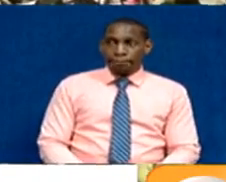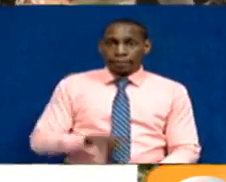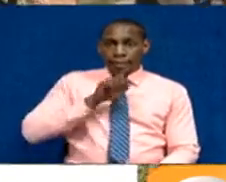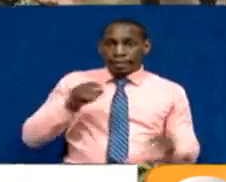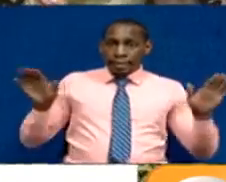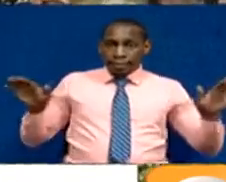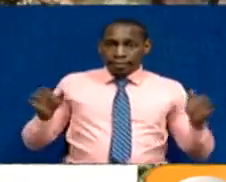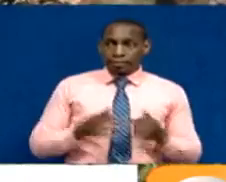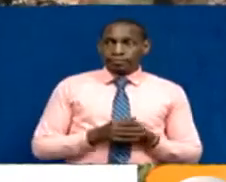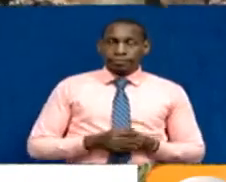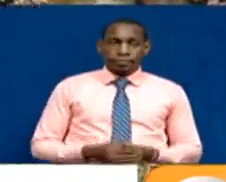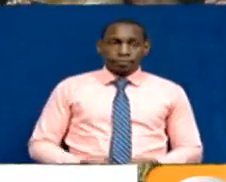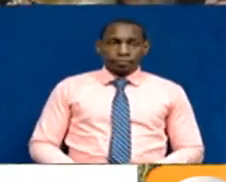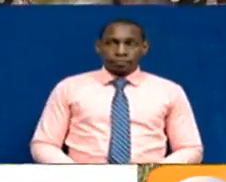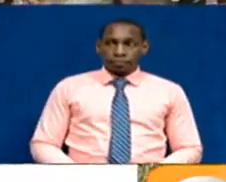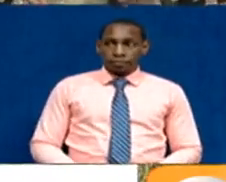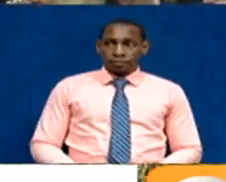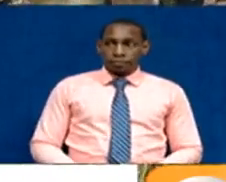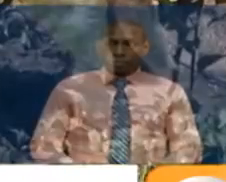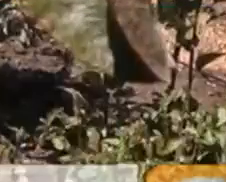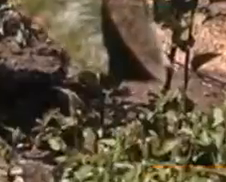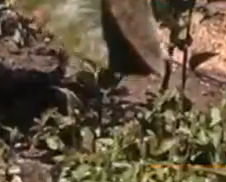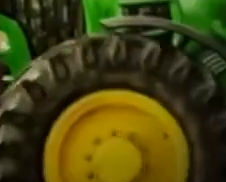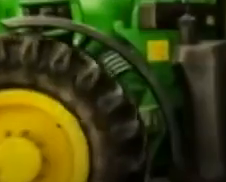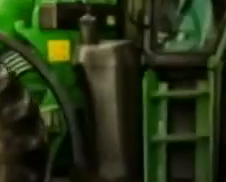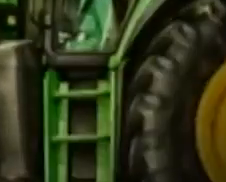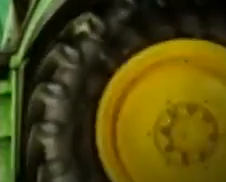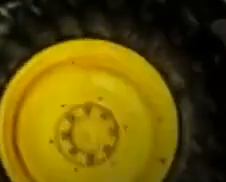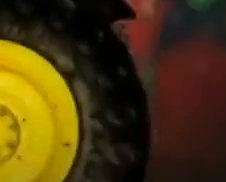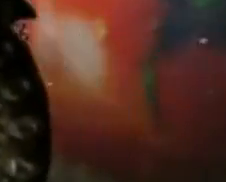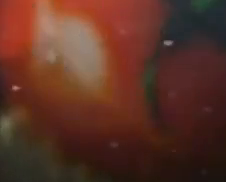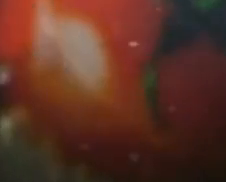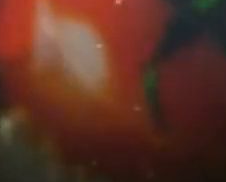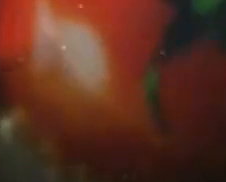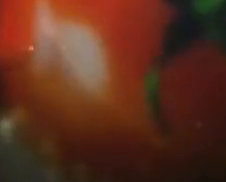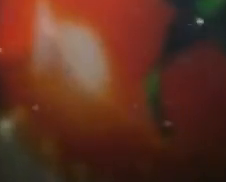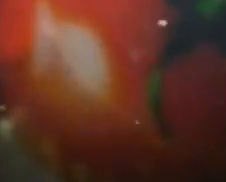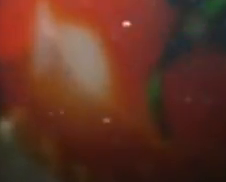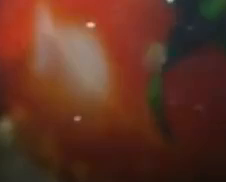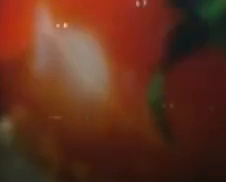birds. Dennis Otieno, Smart Farm.